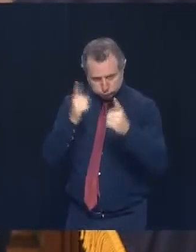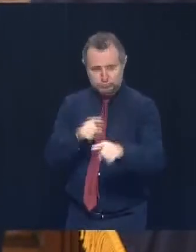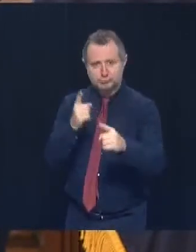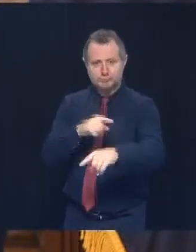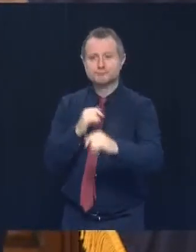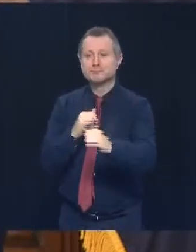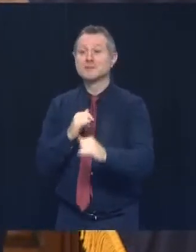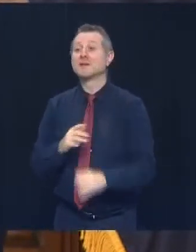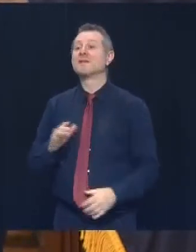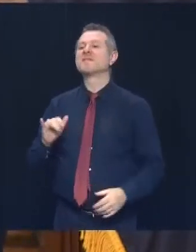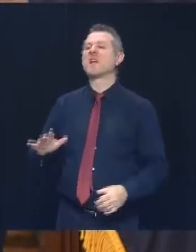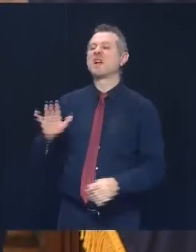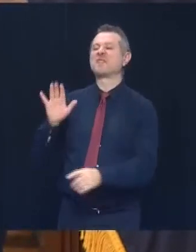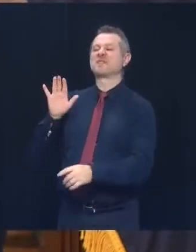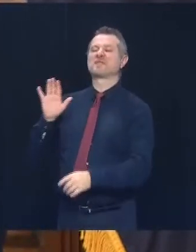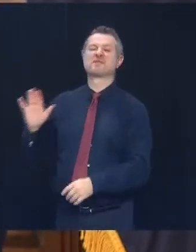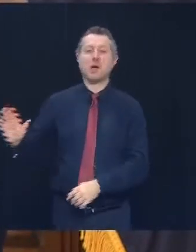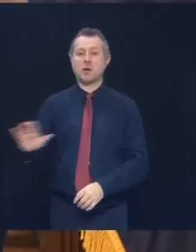there,